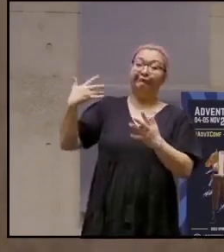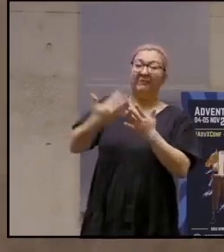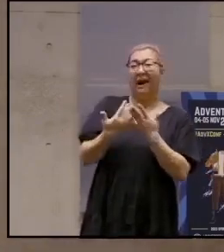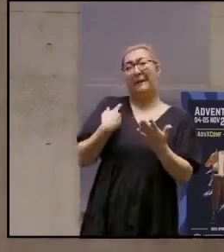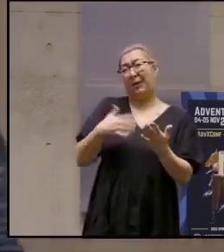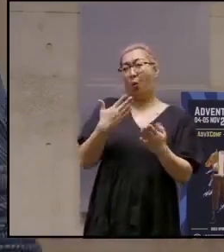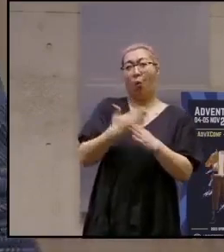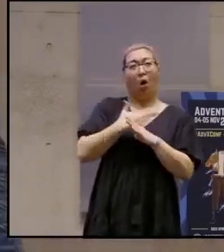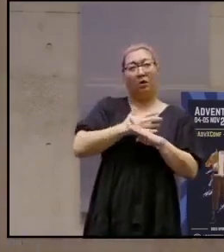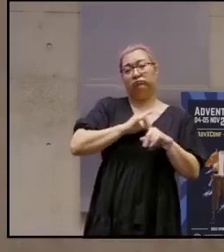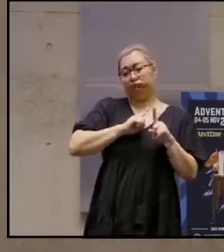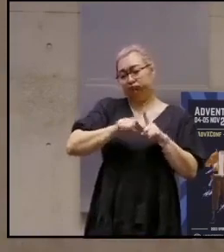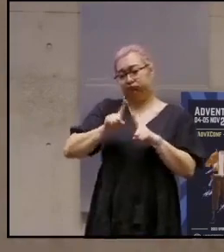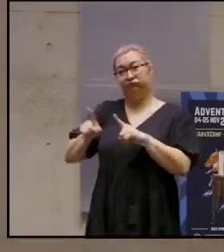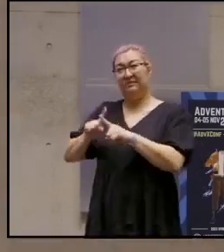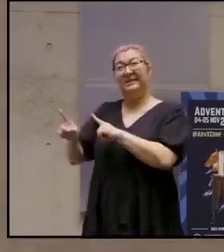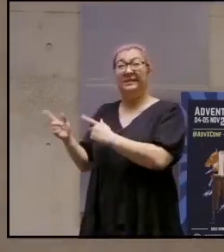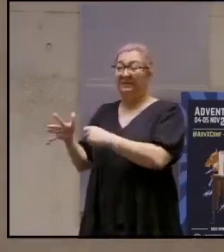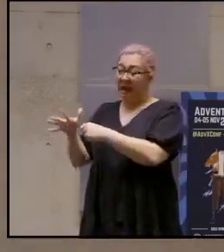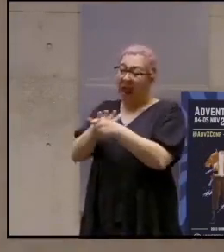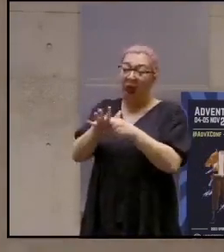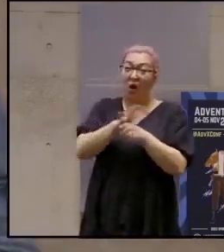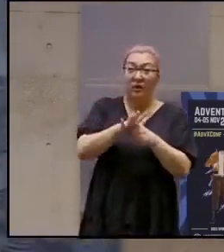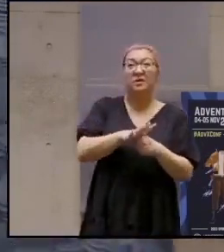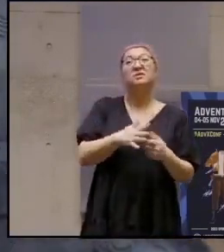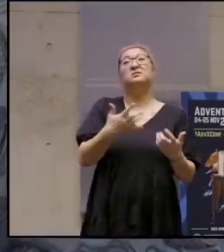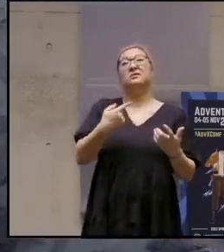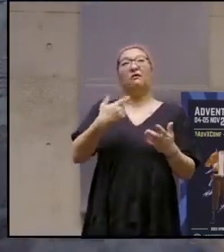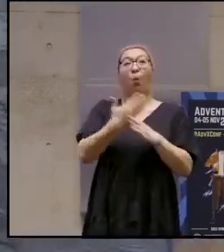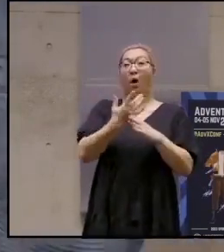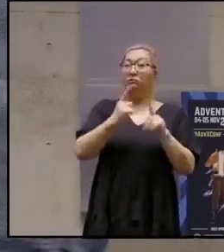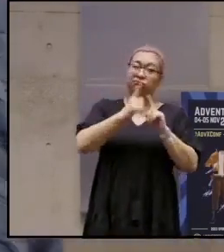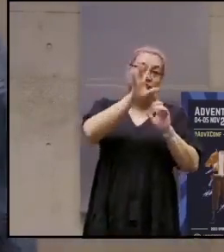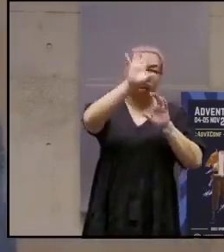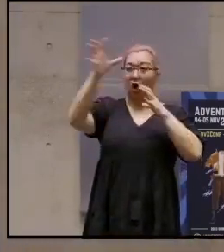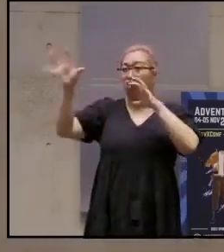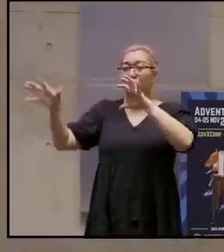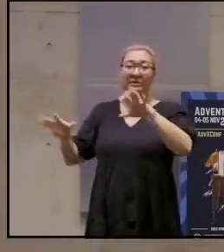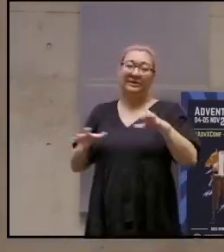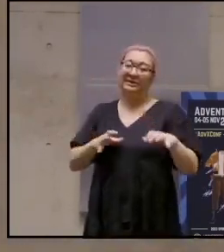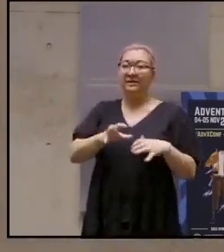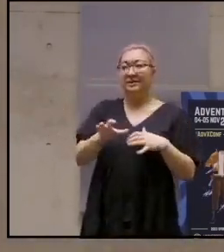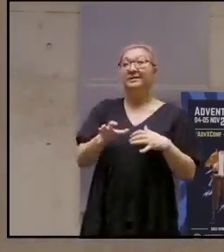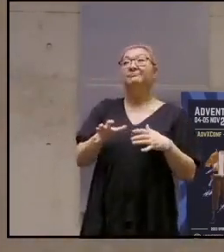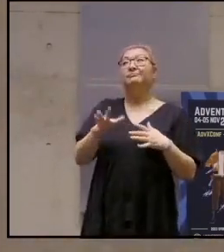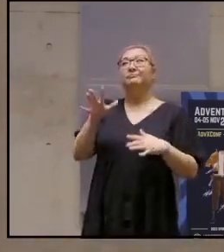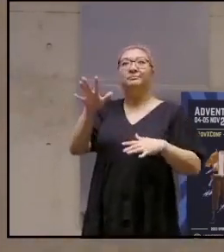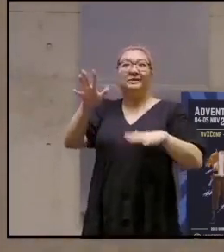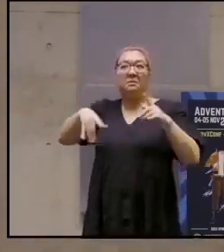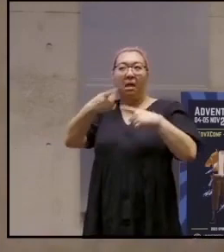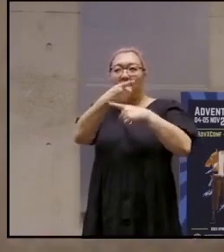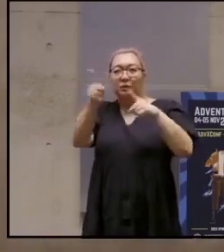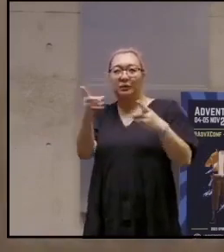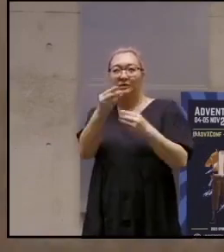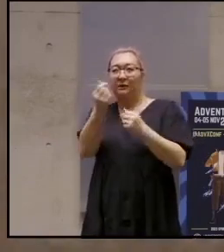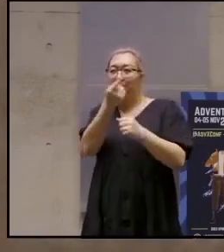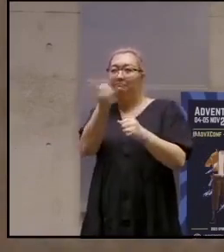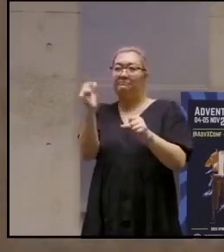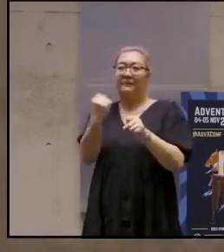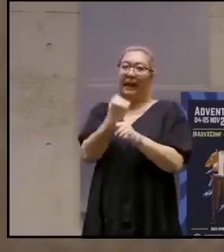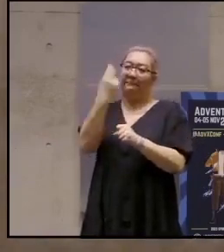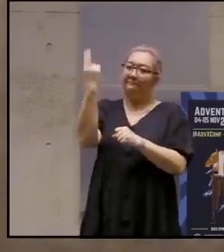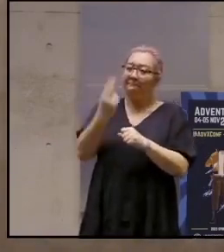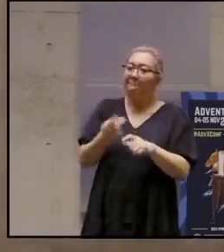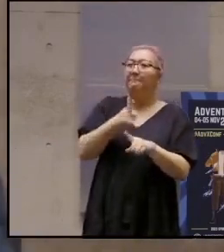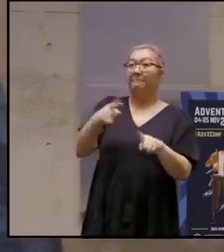than 10 work sectors. Like most people, I have a very particular biography that, of course, significantly influences my very particular point of